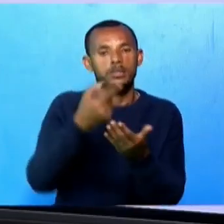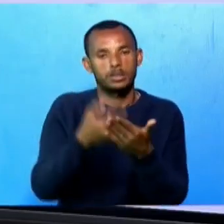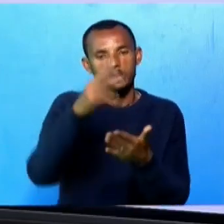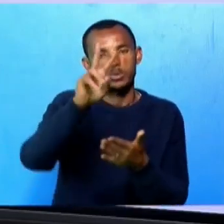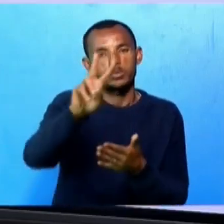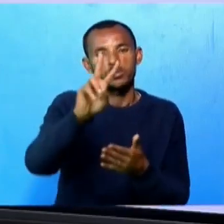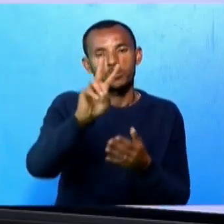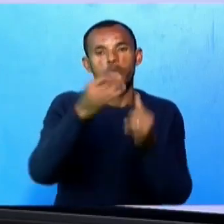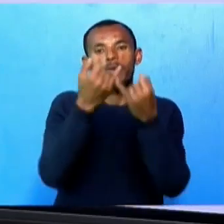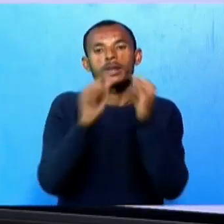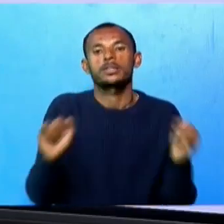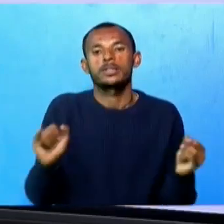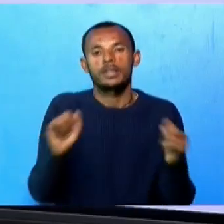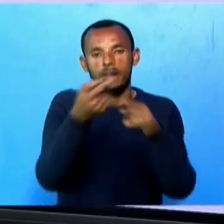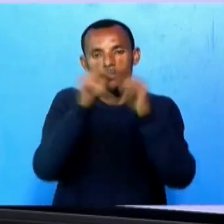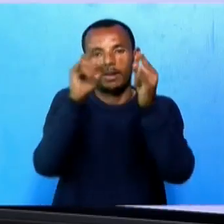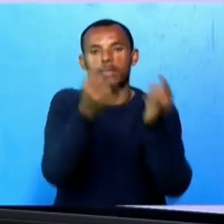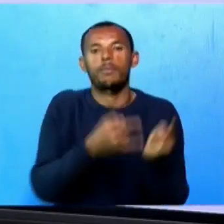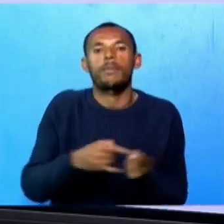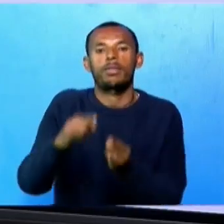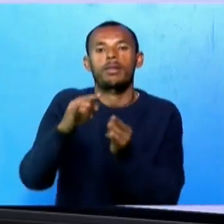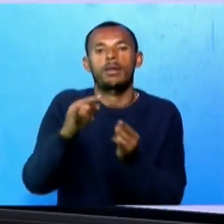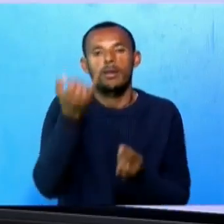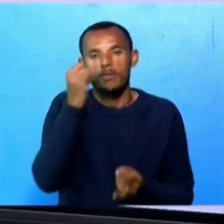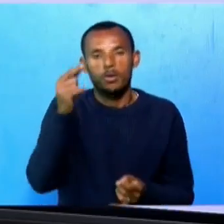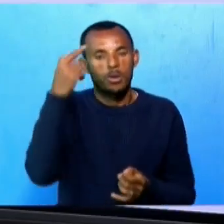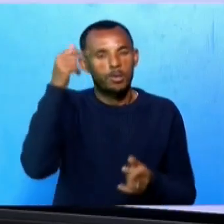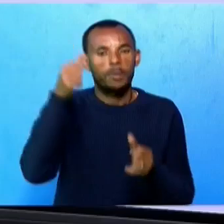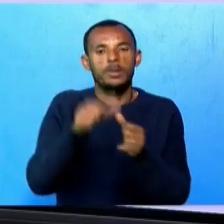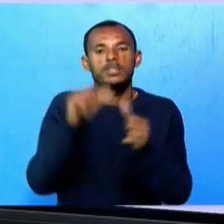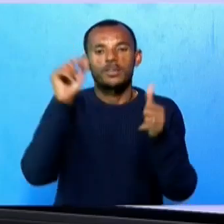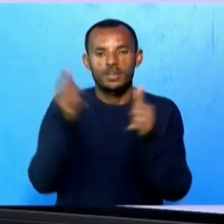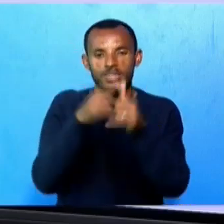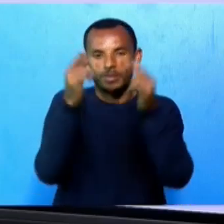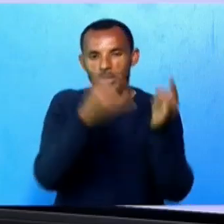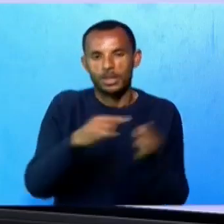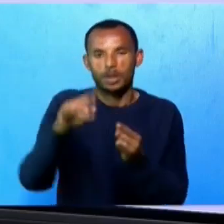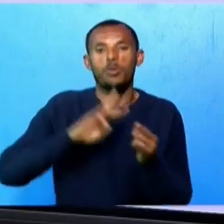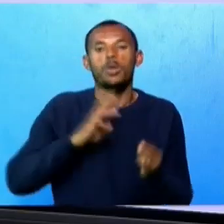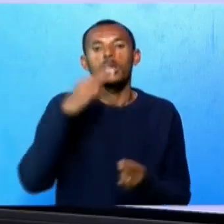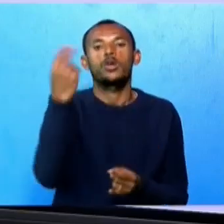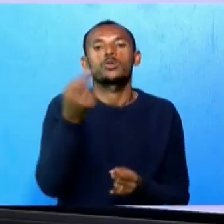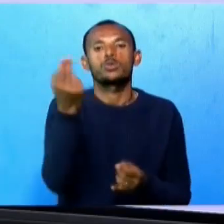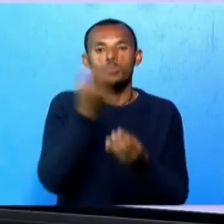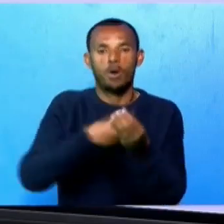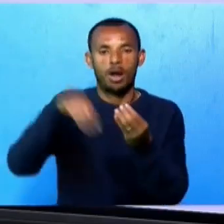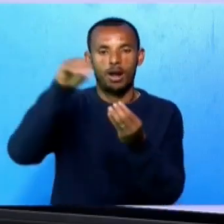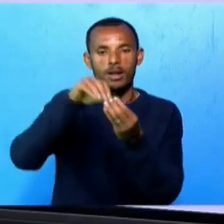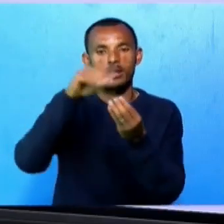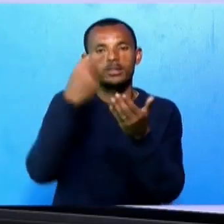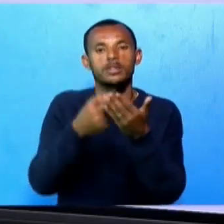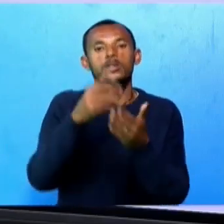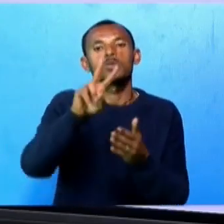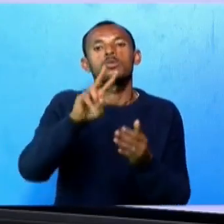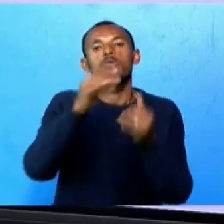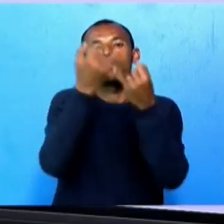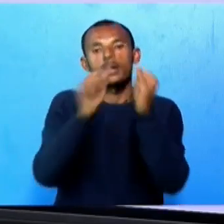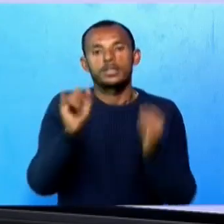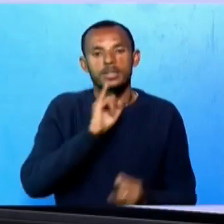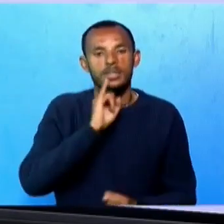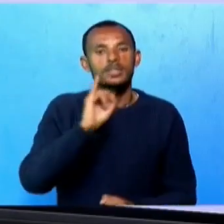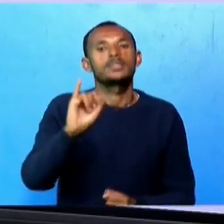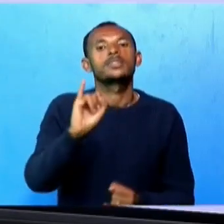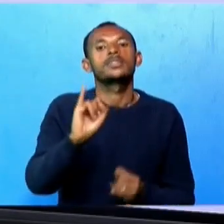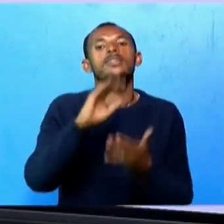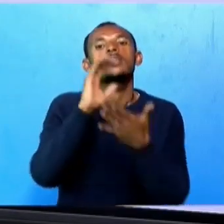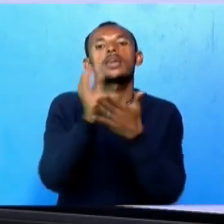using different method. If you remember, the first method that we used to add these two fractions is